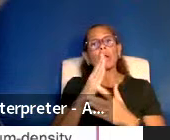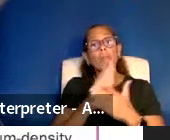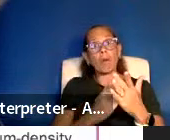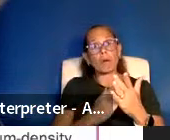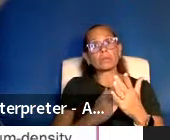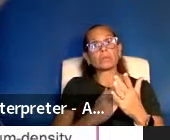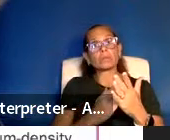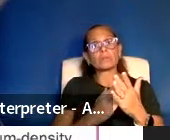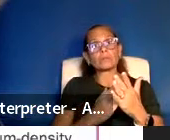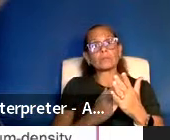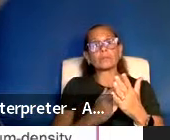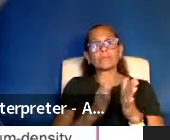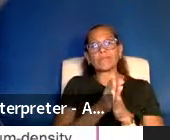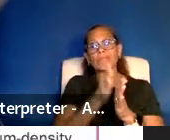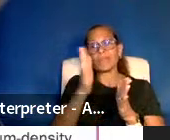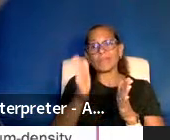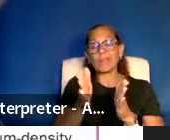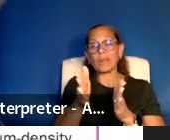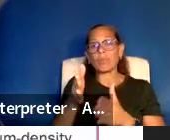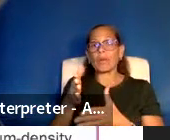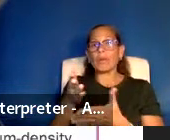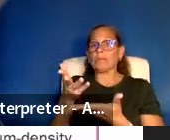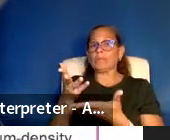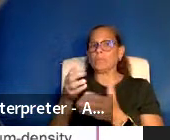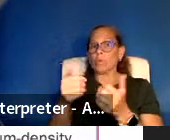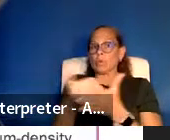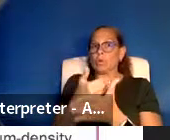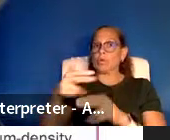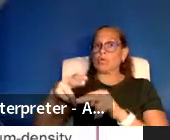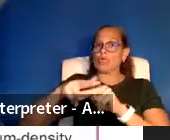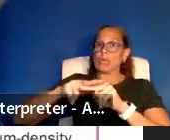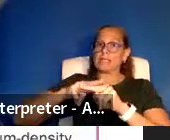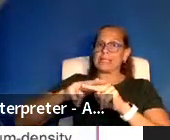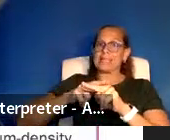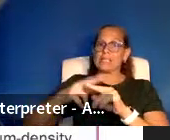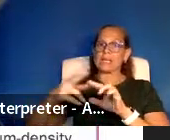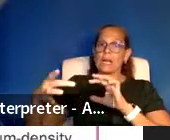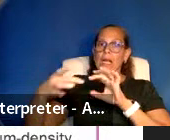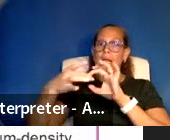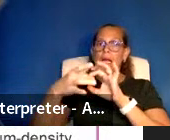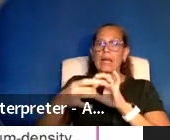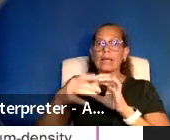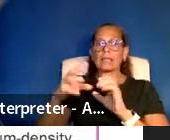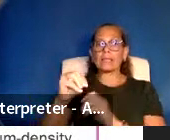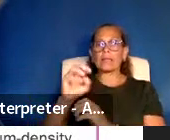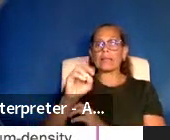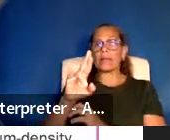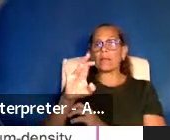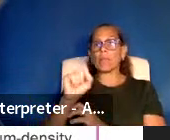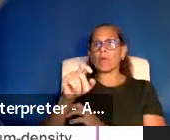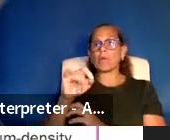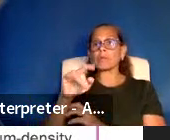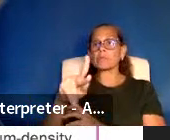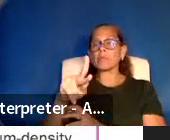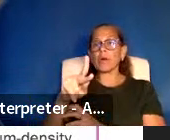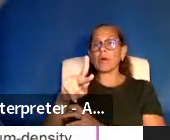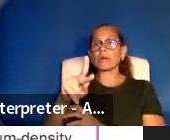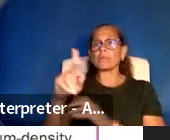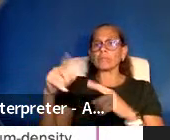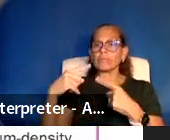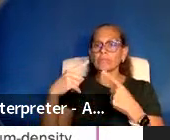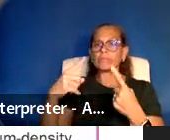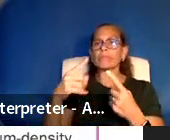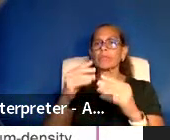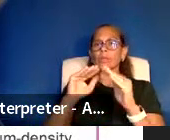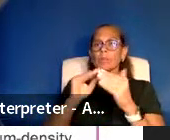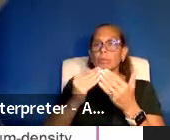the neighboring campuses with the new train station and connecting the Morris Park neighborhood. Over the years, the community